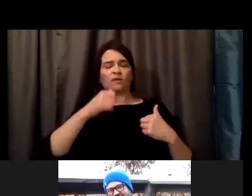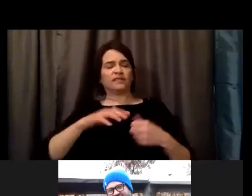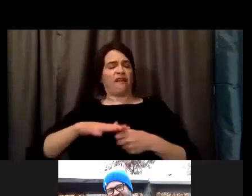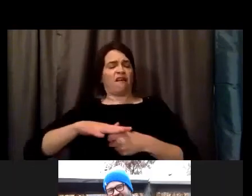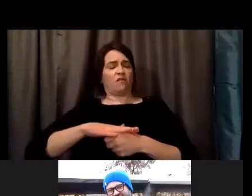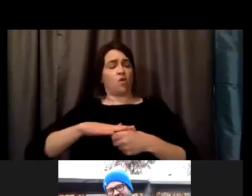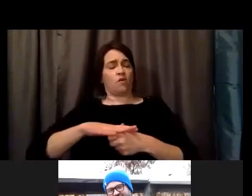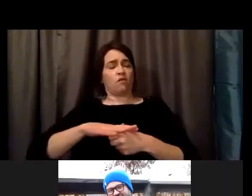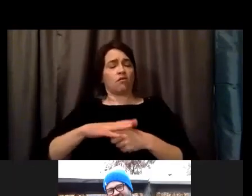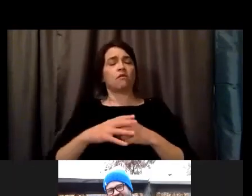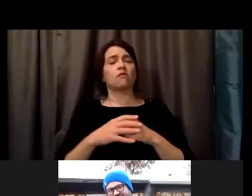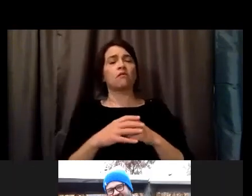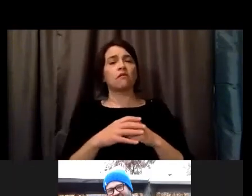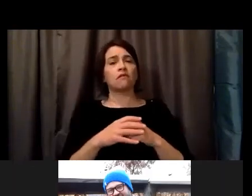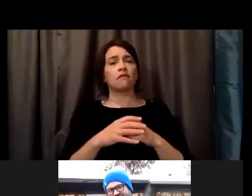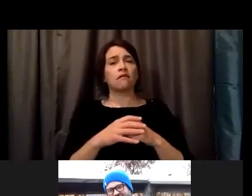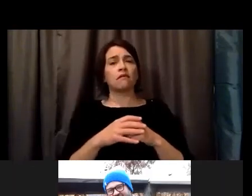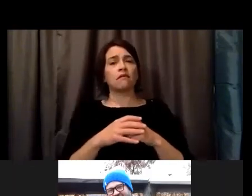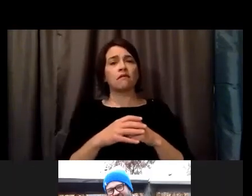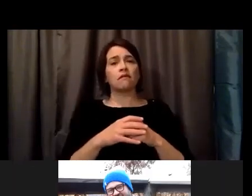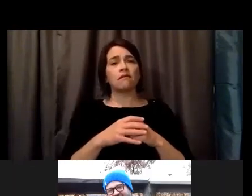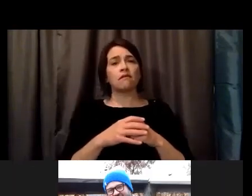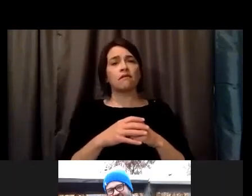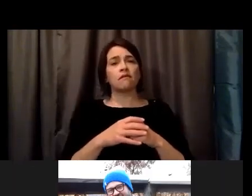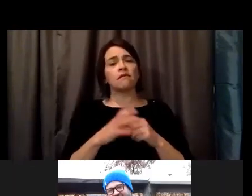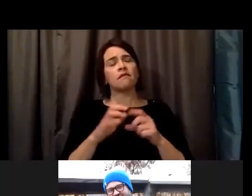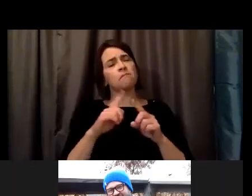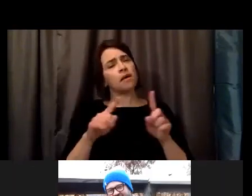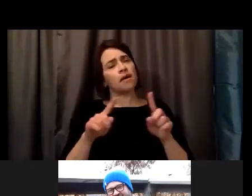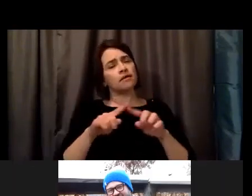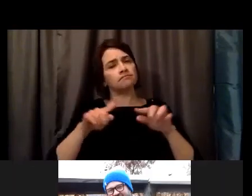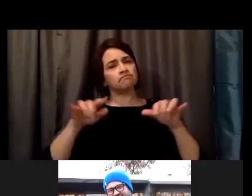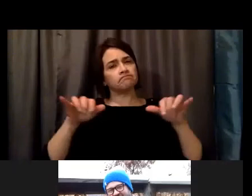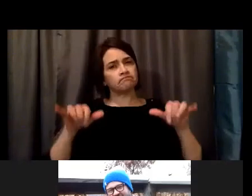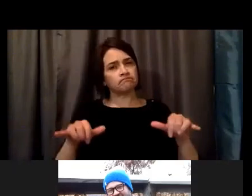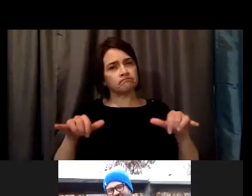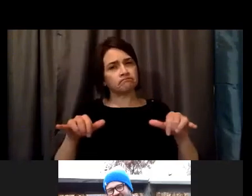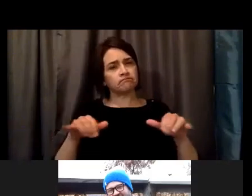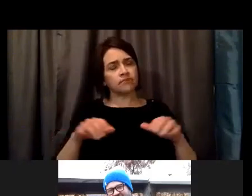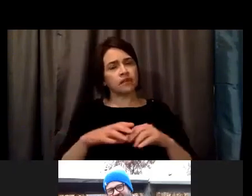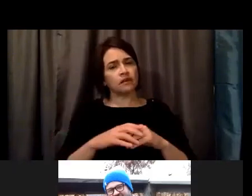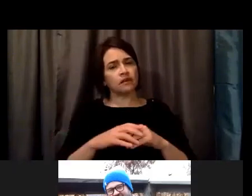a sense that that I wasn't